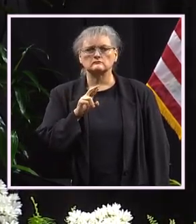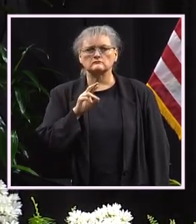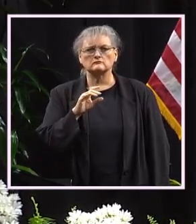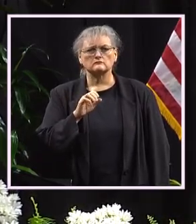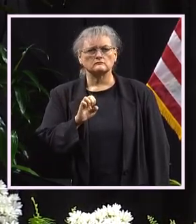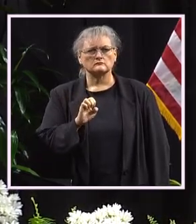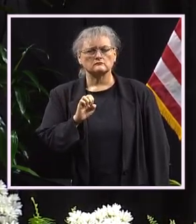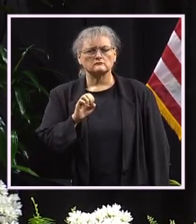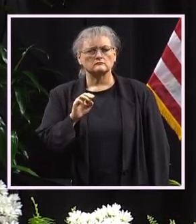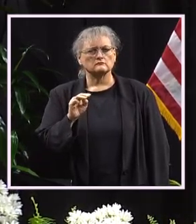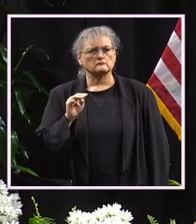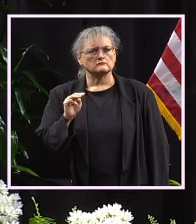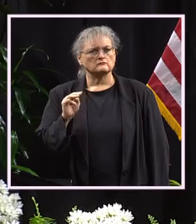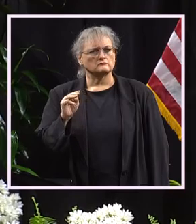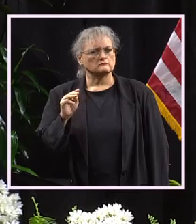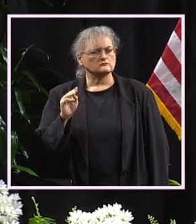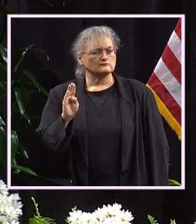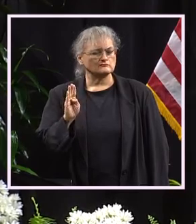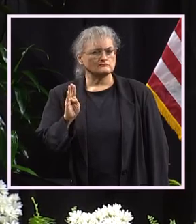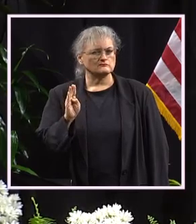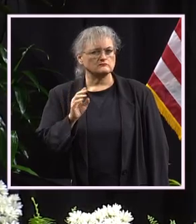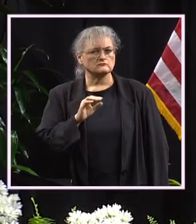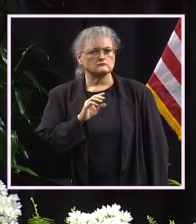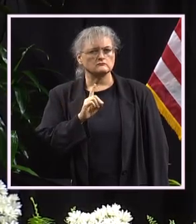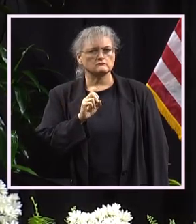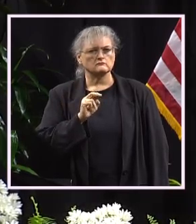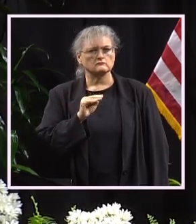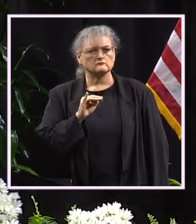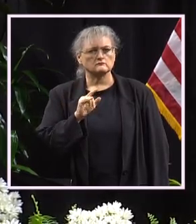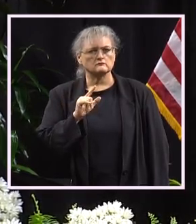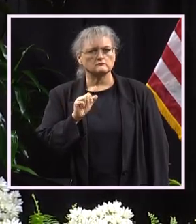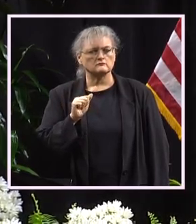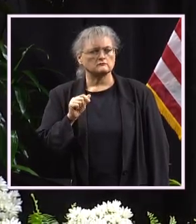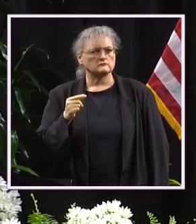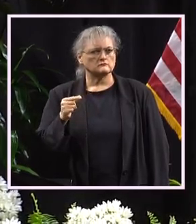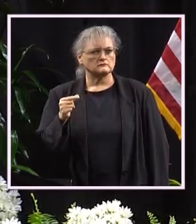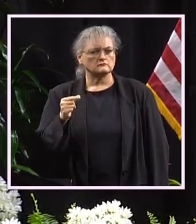Music. Daniela Gonzalez.